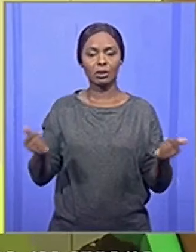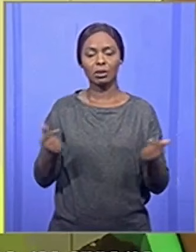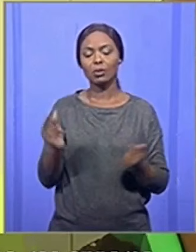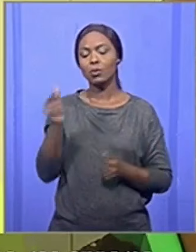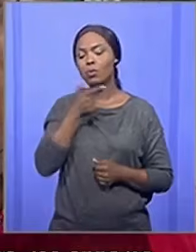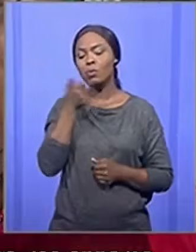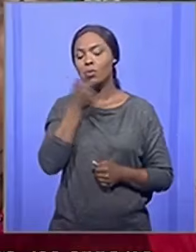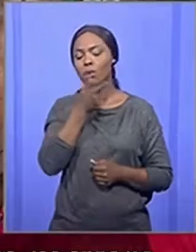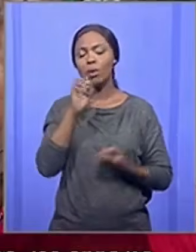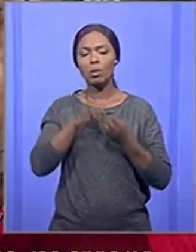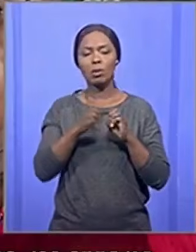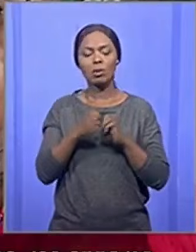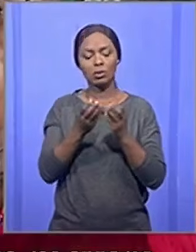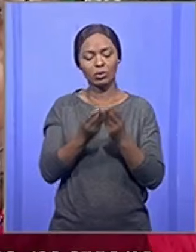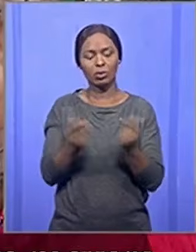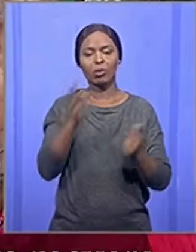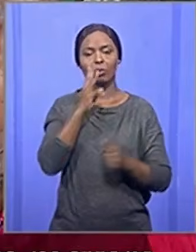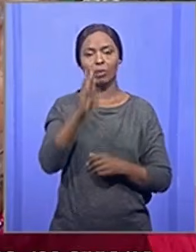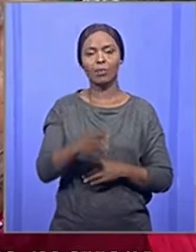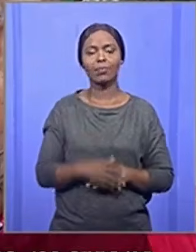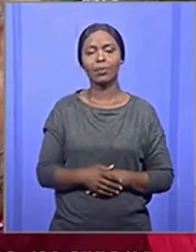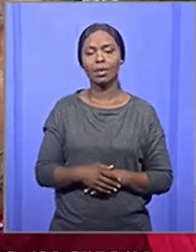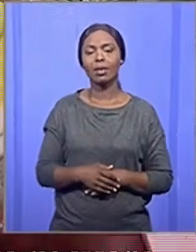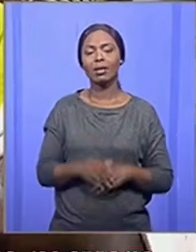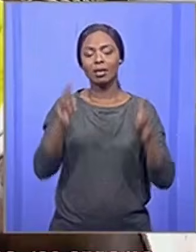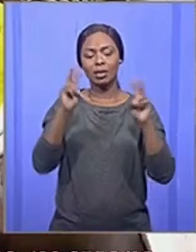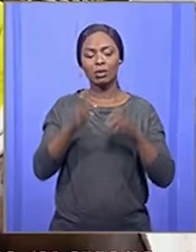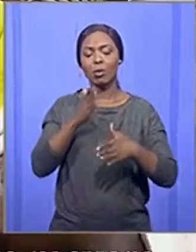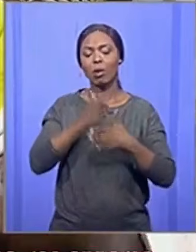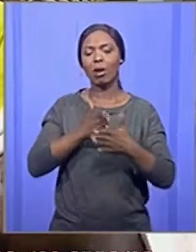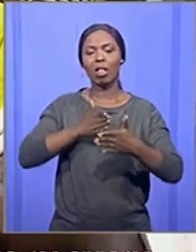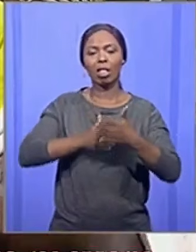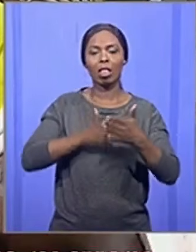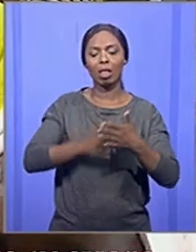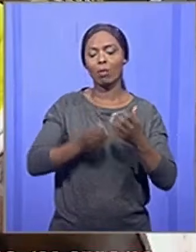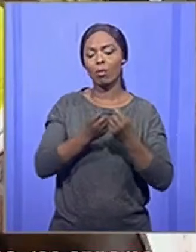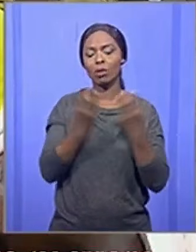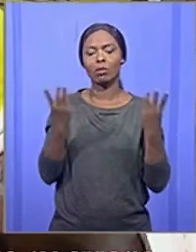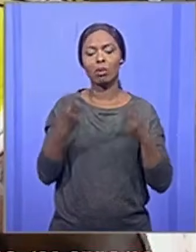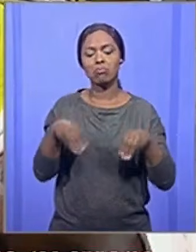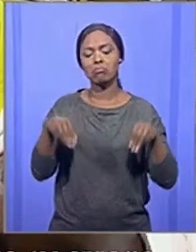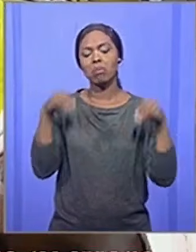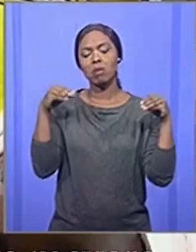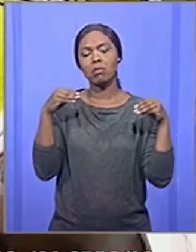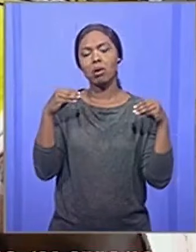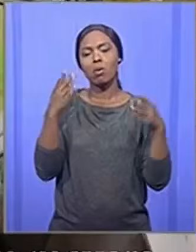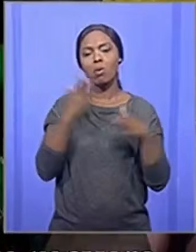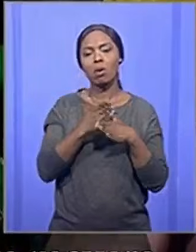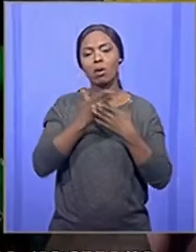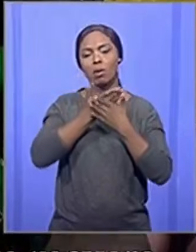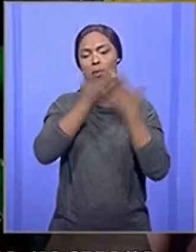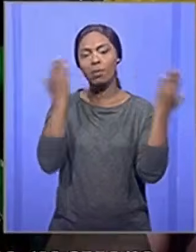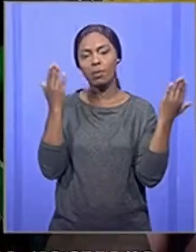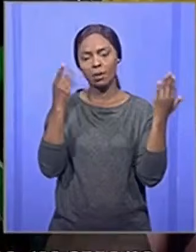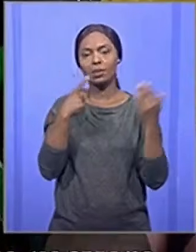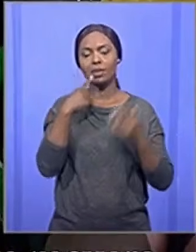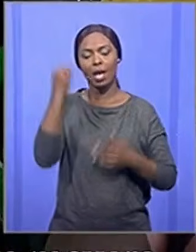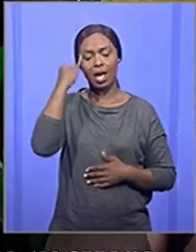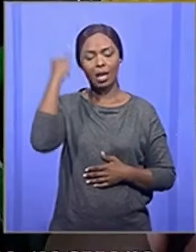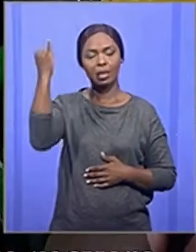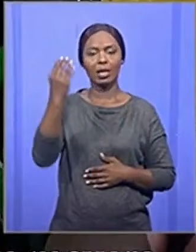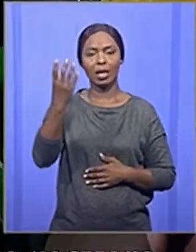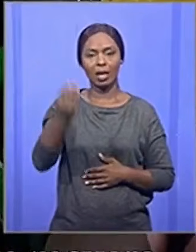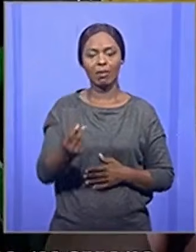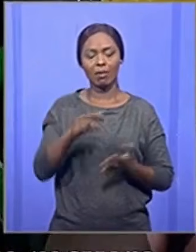be resolved. Mabapi le tlhokeho ya mesebetsi, Mashatile o re hona le leano leo ba le radileng la mesebetsi mme le tlameha